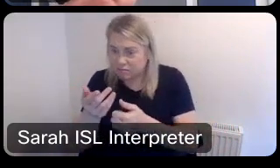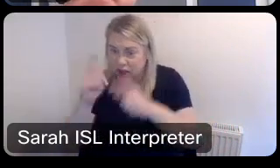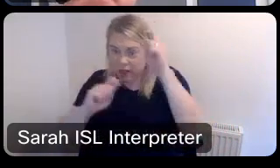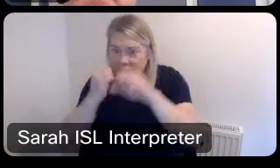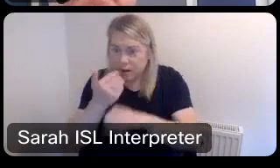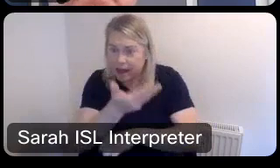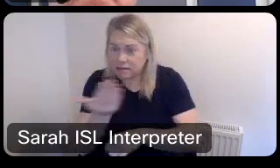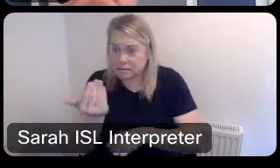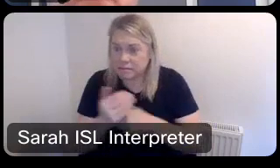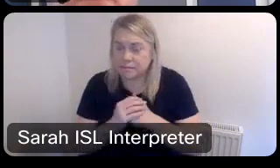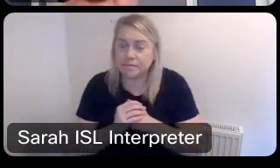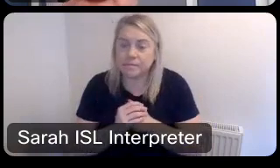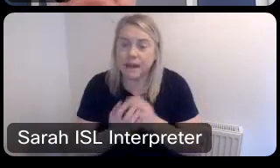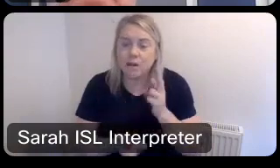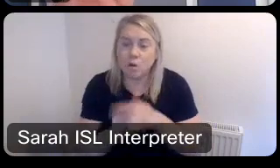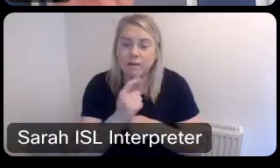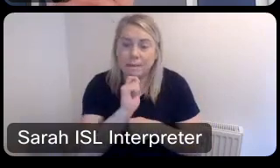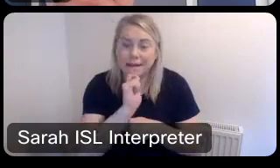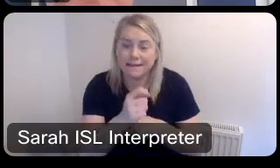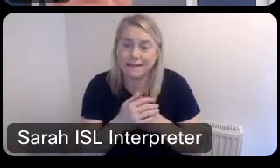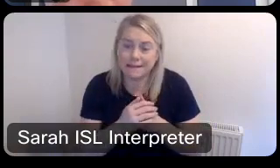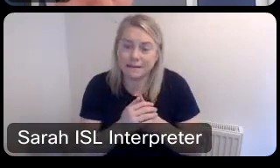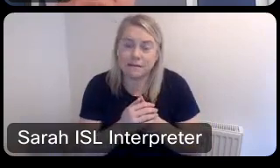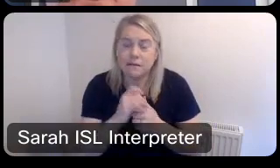incident? Look, happy to say it. This,